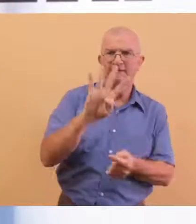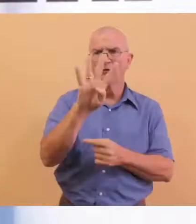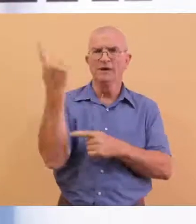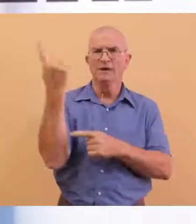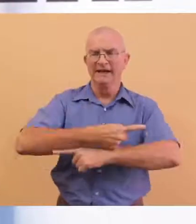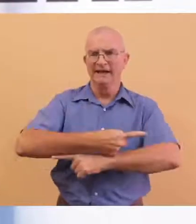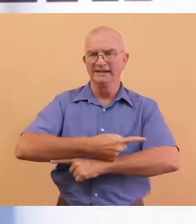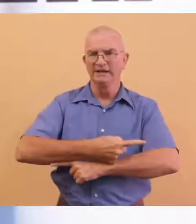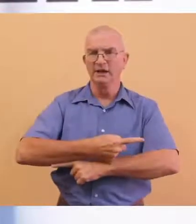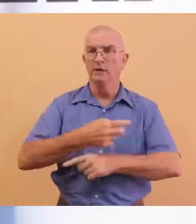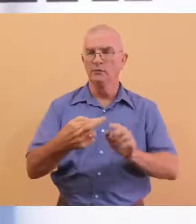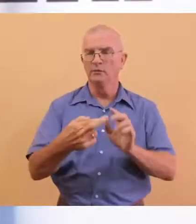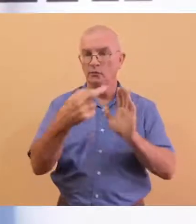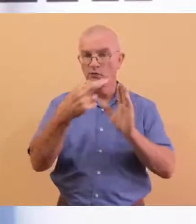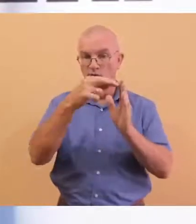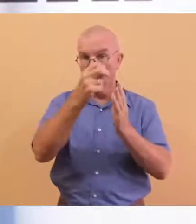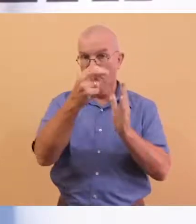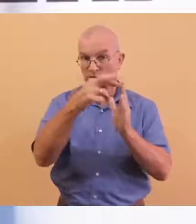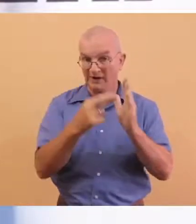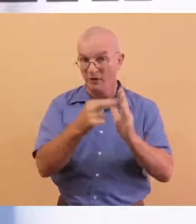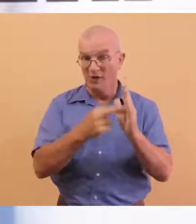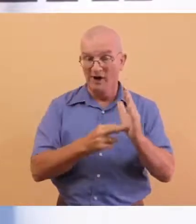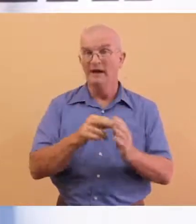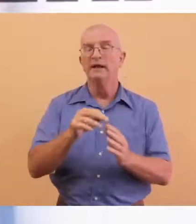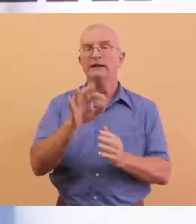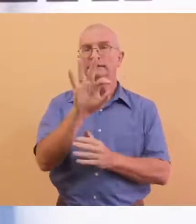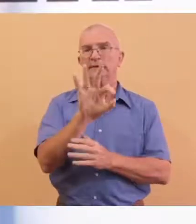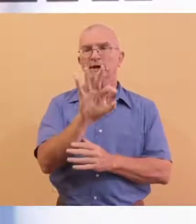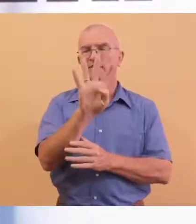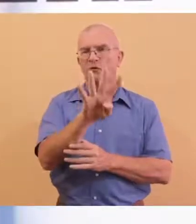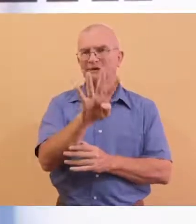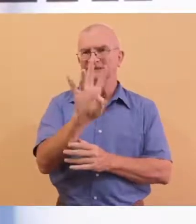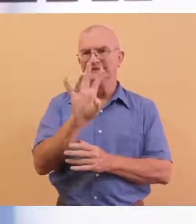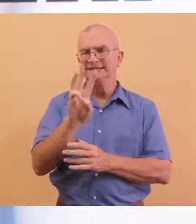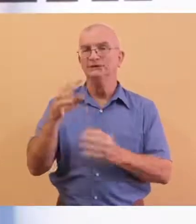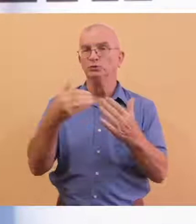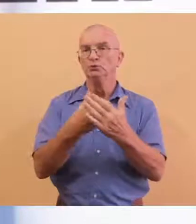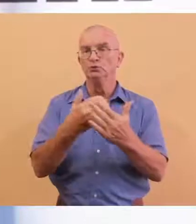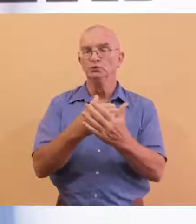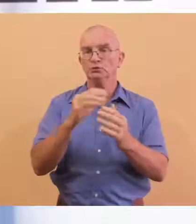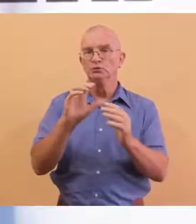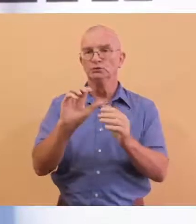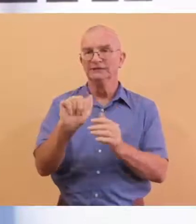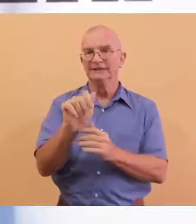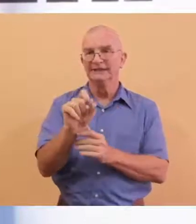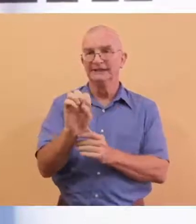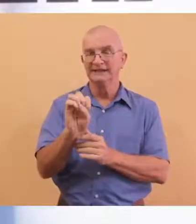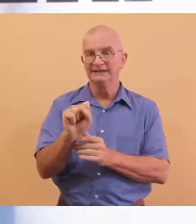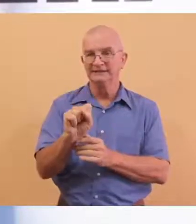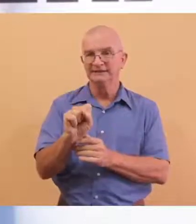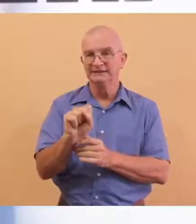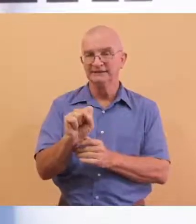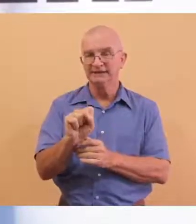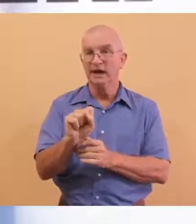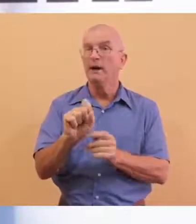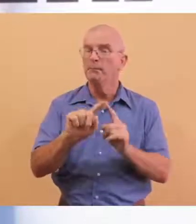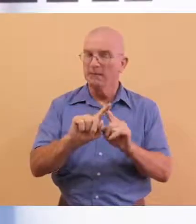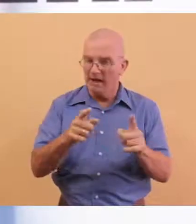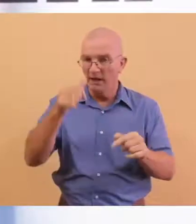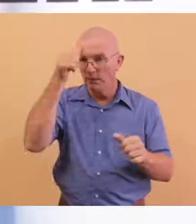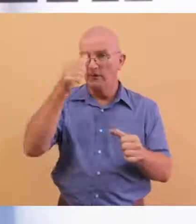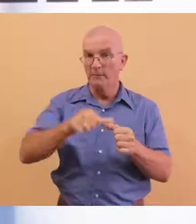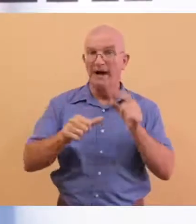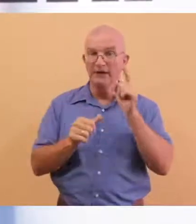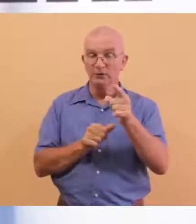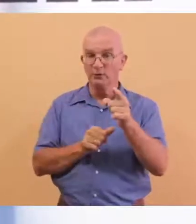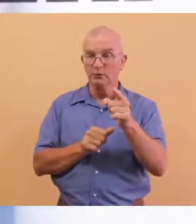have reported 96 new cases, which is not a very bright picture. However, I wish to remind